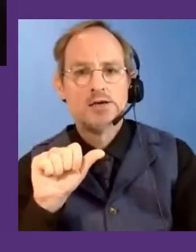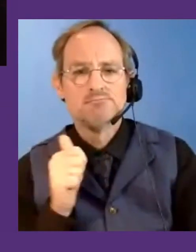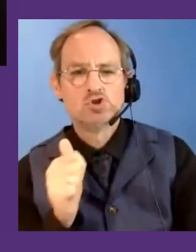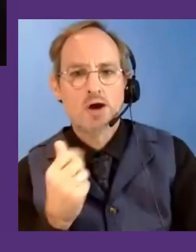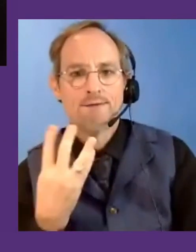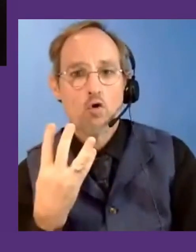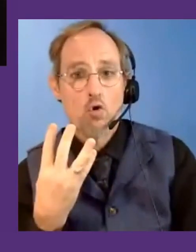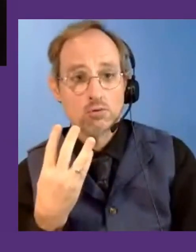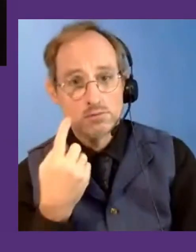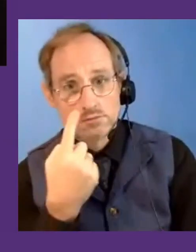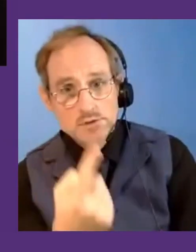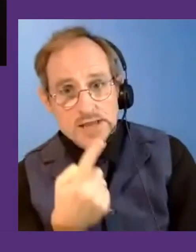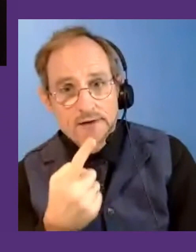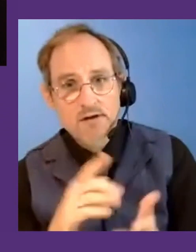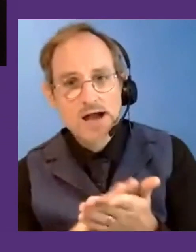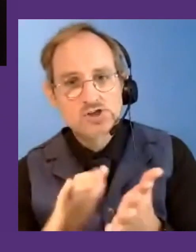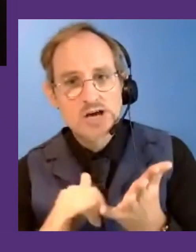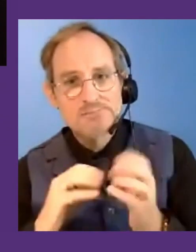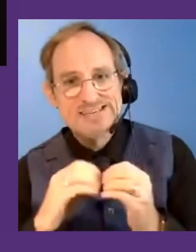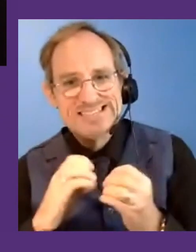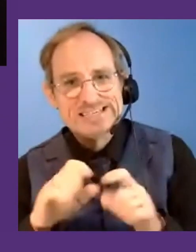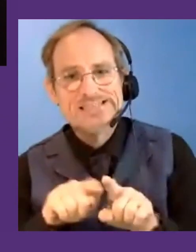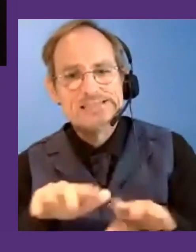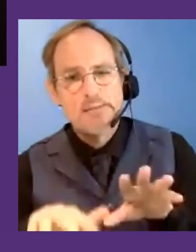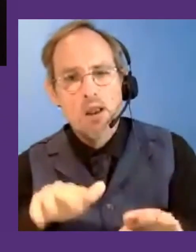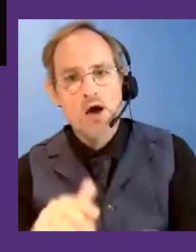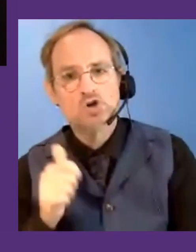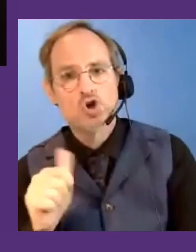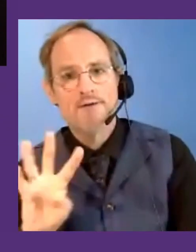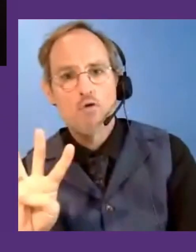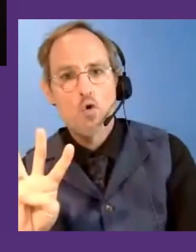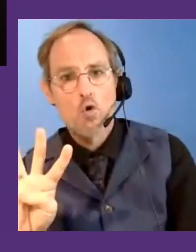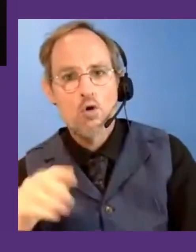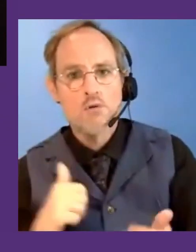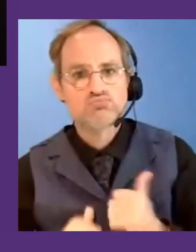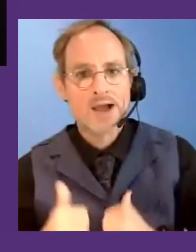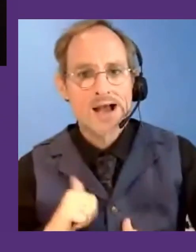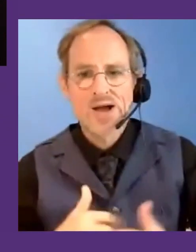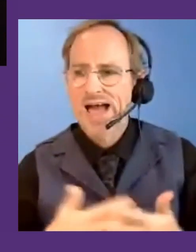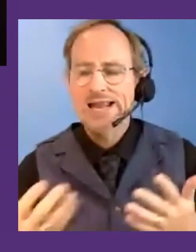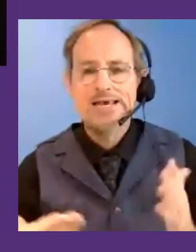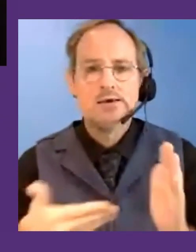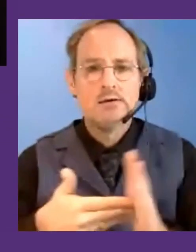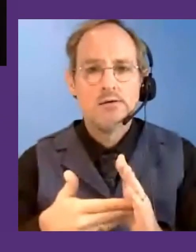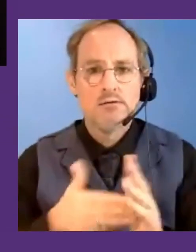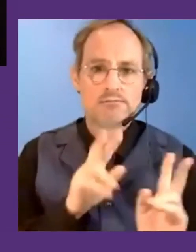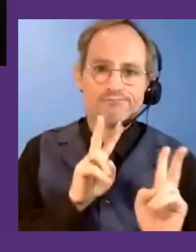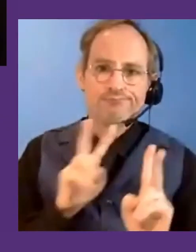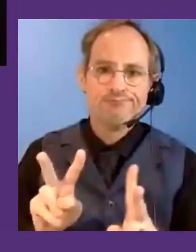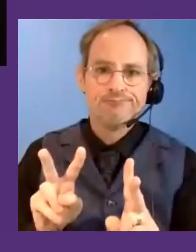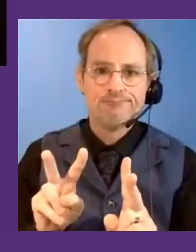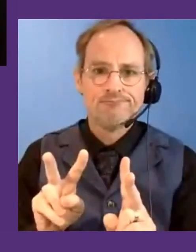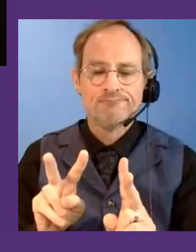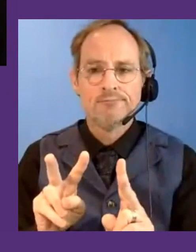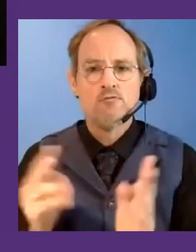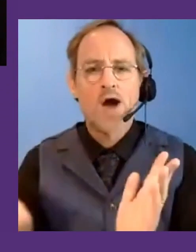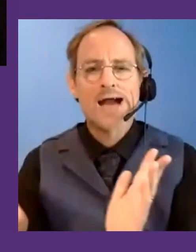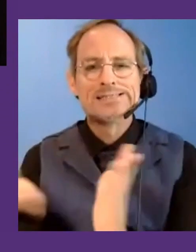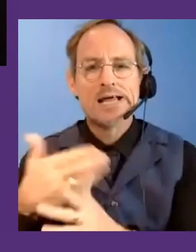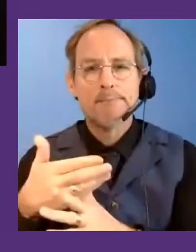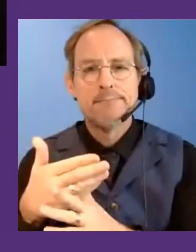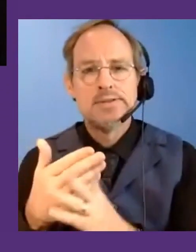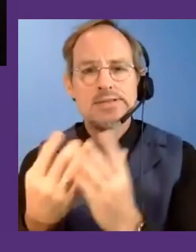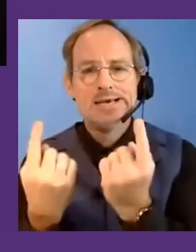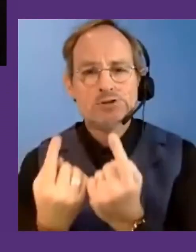at HSBC? And is there any sort of value you've seen from the accessibility and